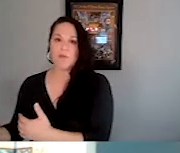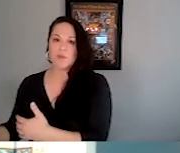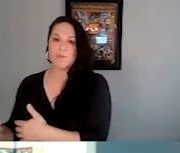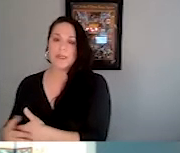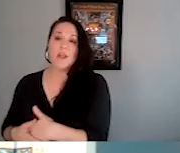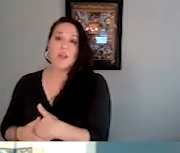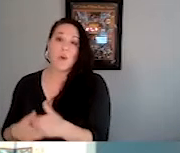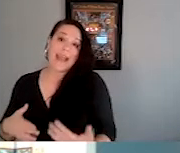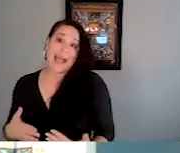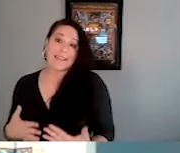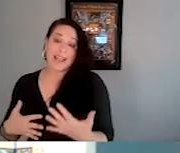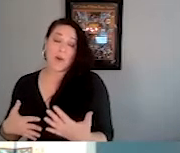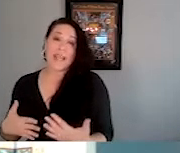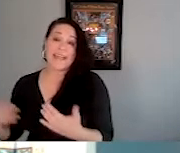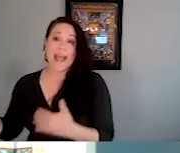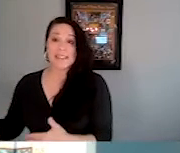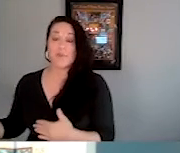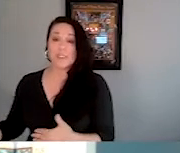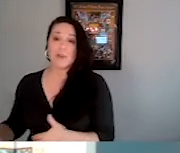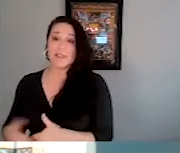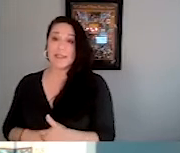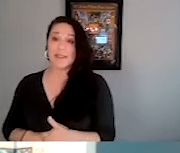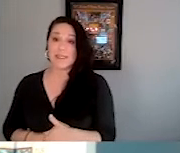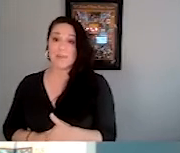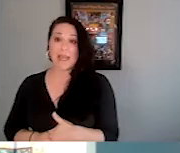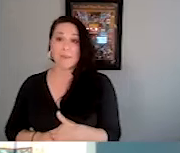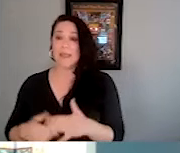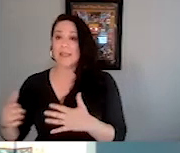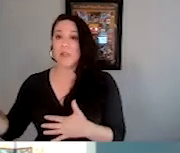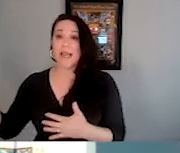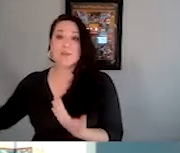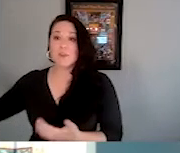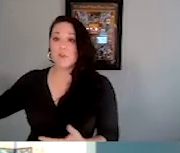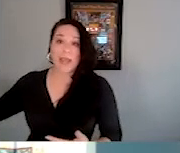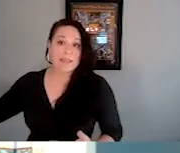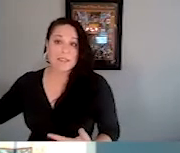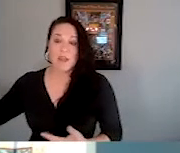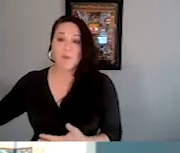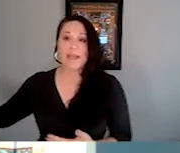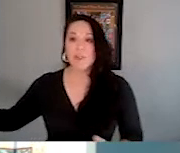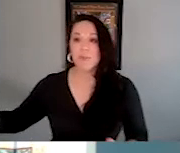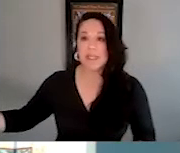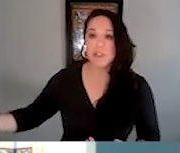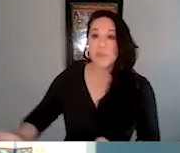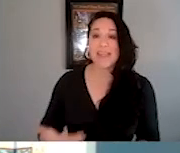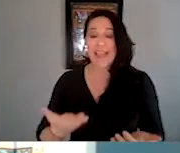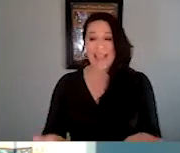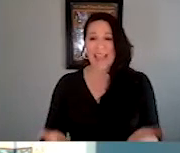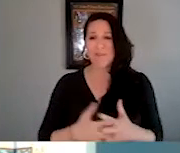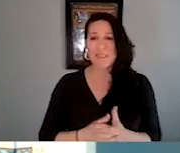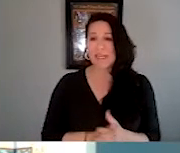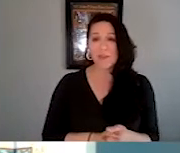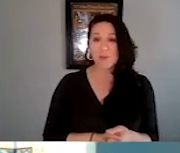or from law enforcement, going ahead and asking for any trend data at the same time. As you're asking for those arrests for minors and possessions, be